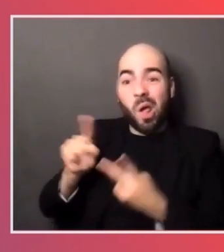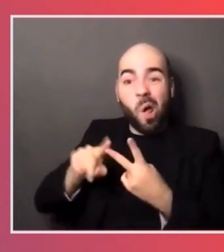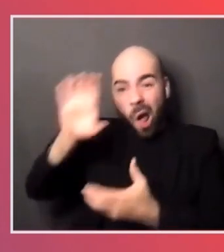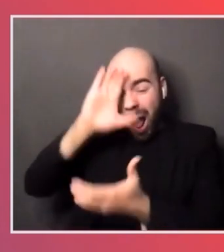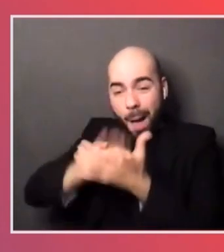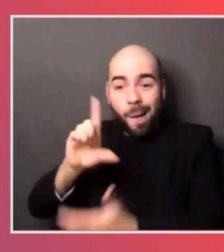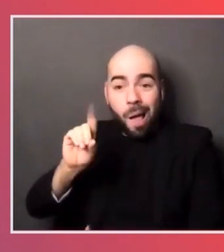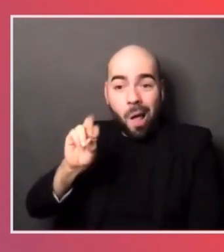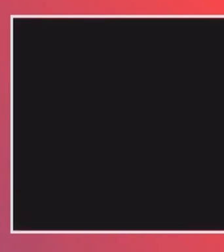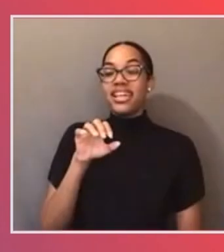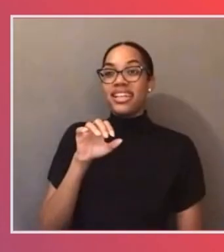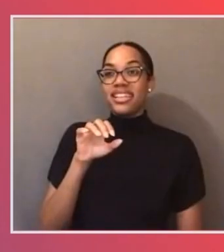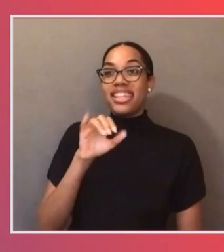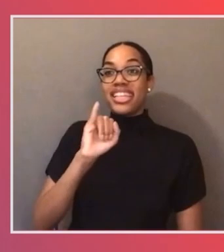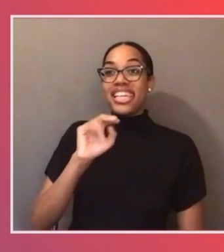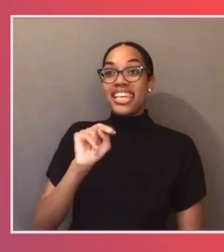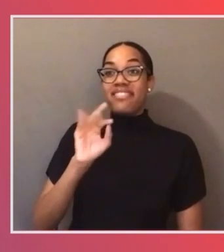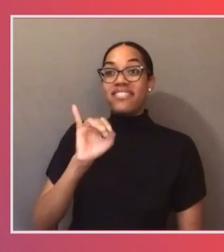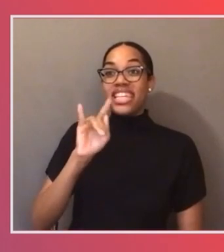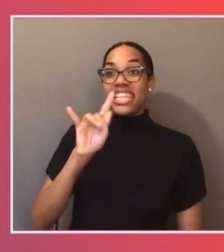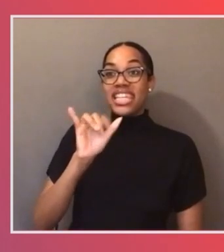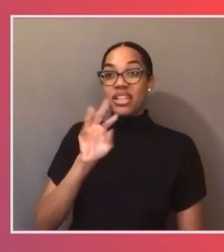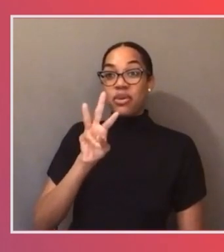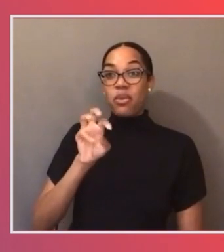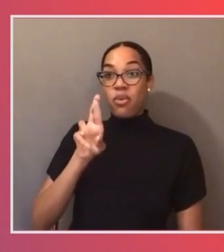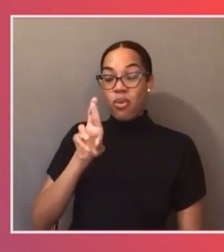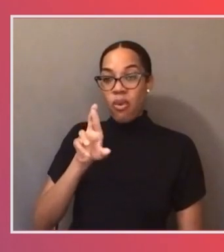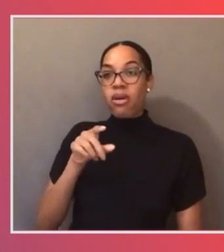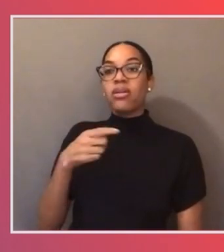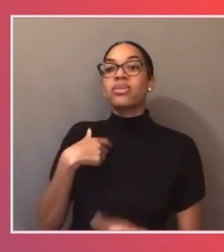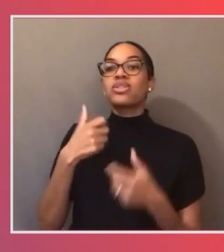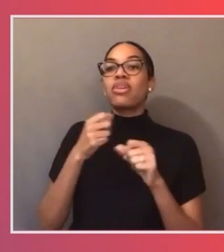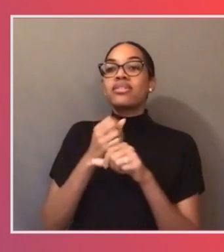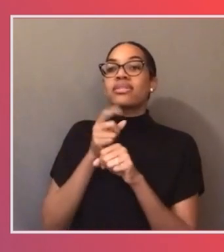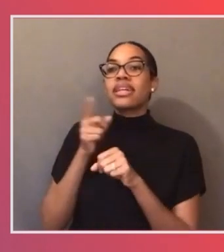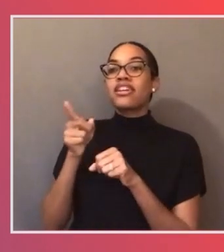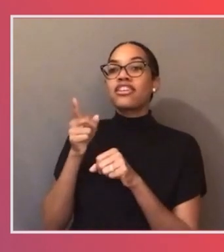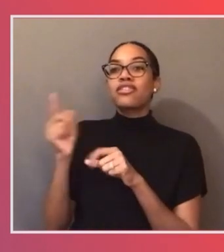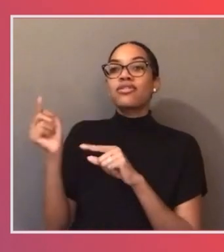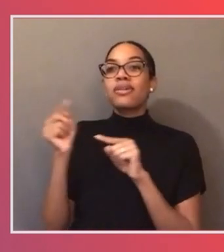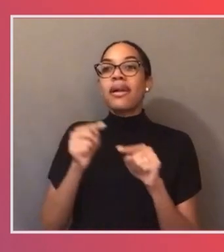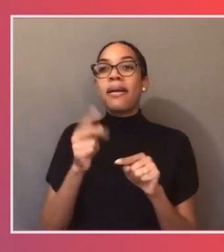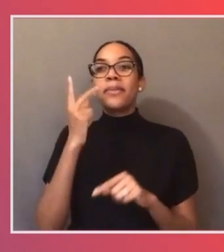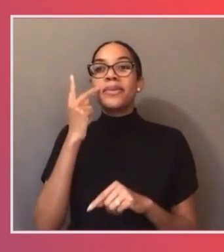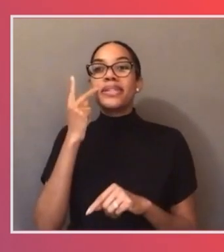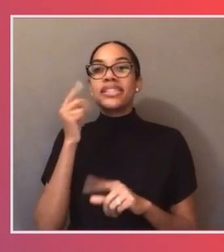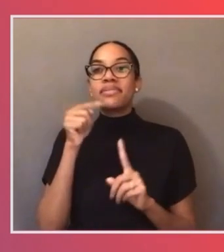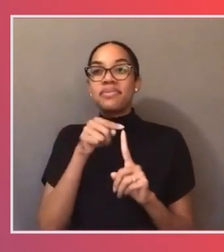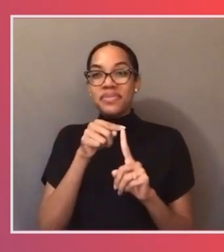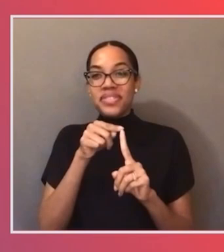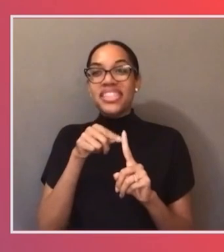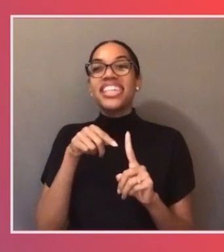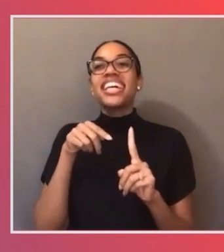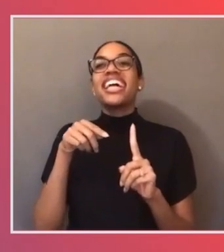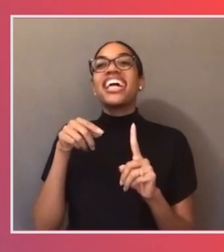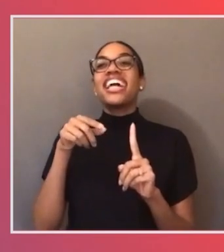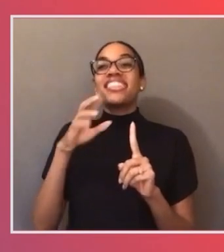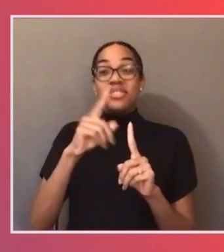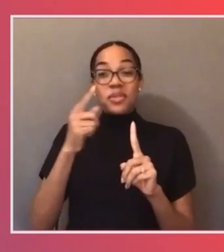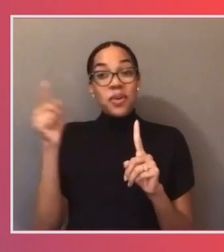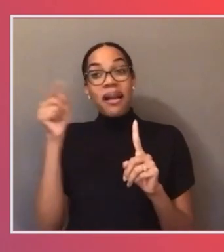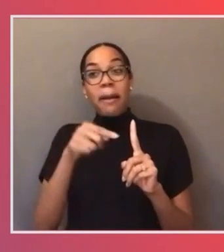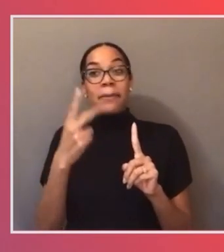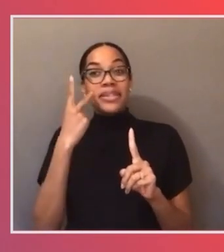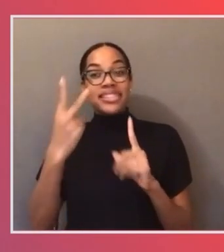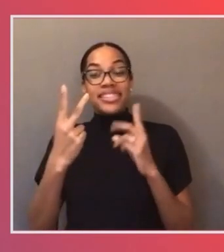say hello because she just wanted to check out a day of us shooting Avengers, because that's what a huge fan she is.